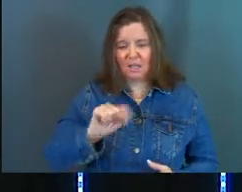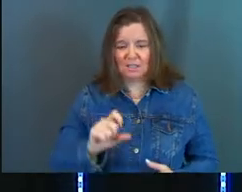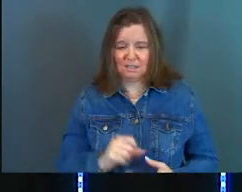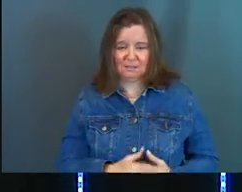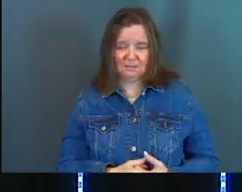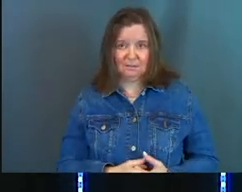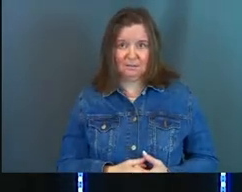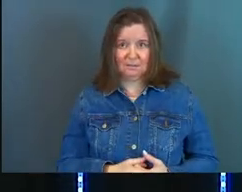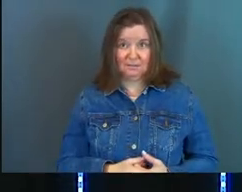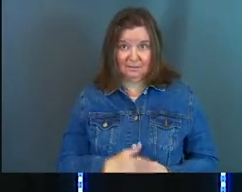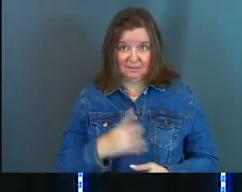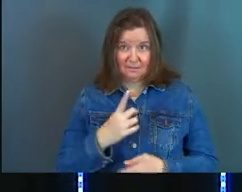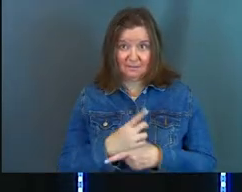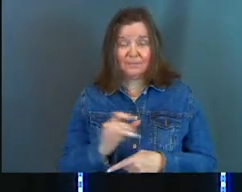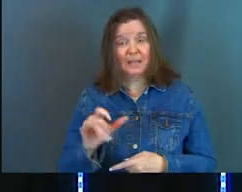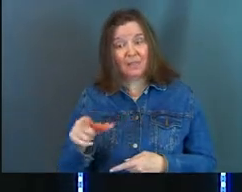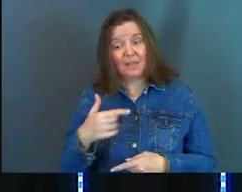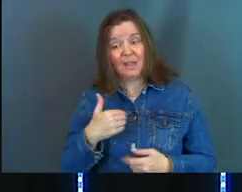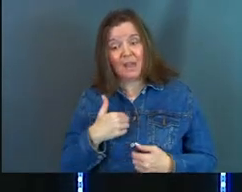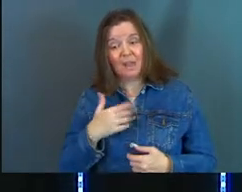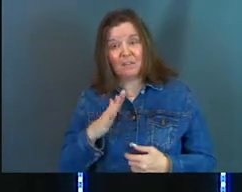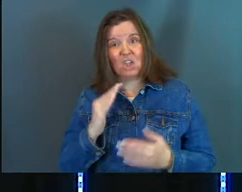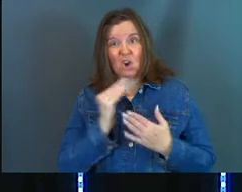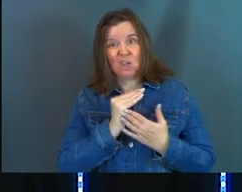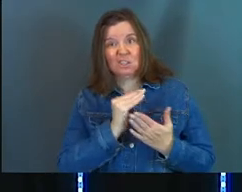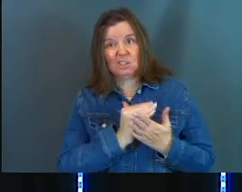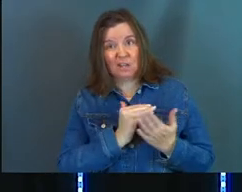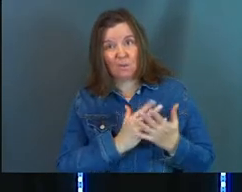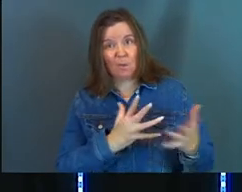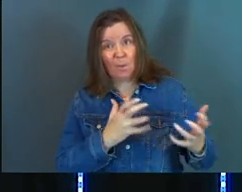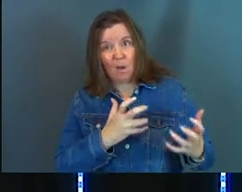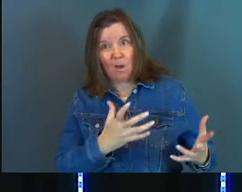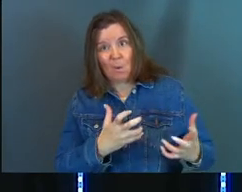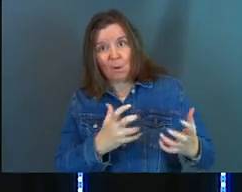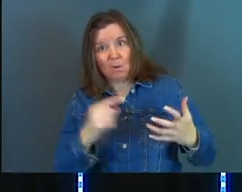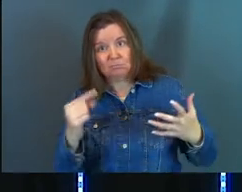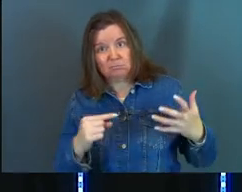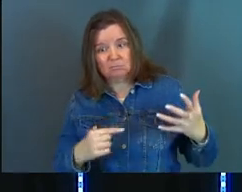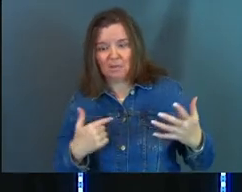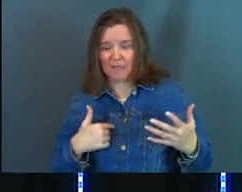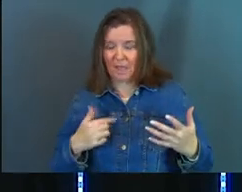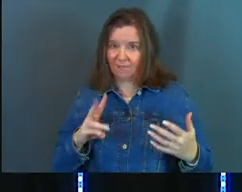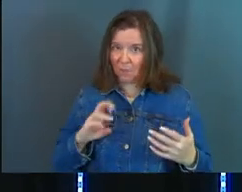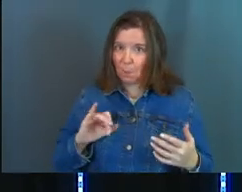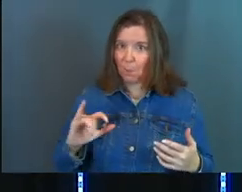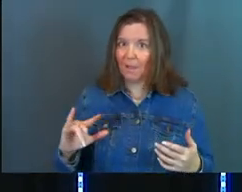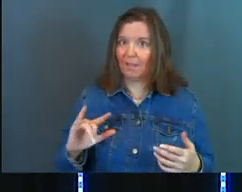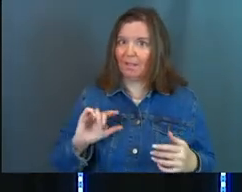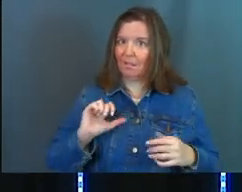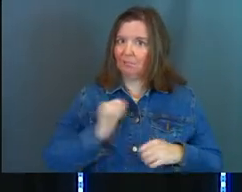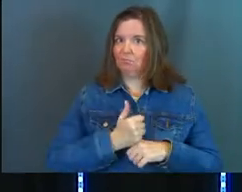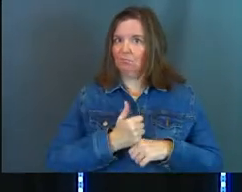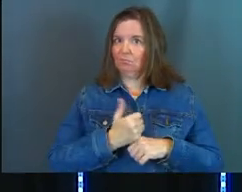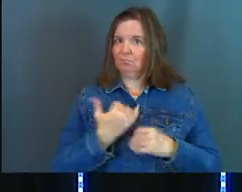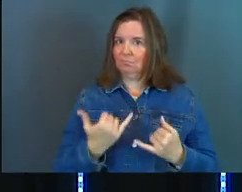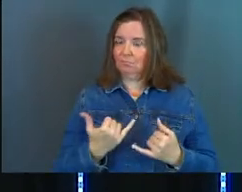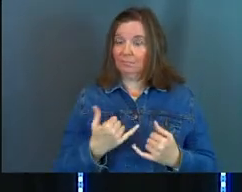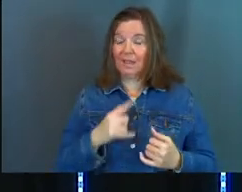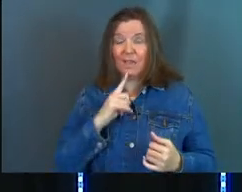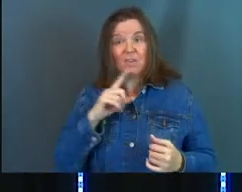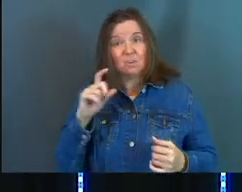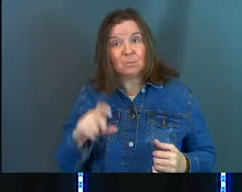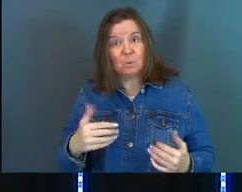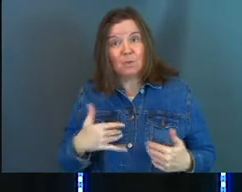Amen? Like they've got their agenda. They've got their will. And